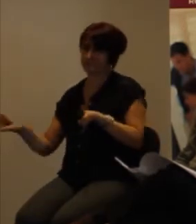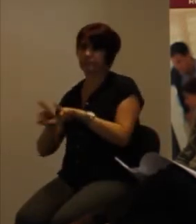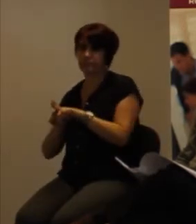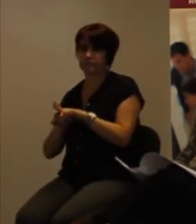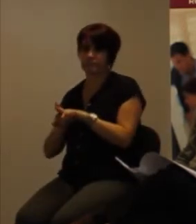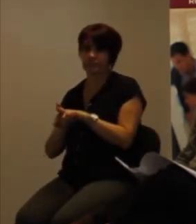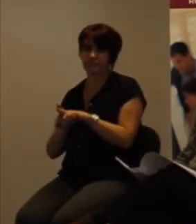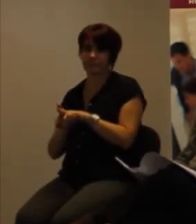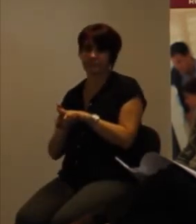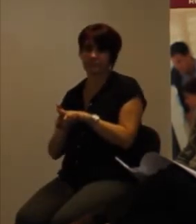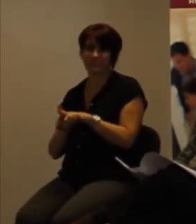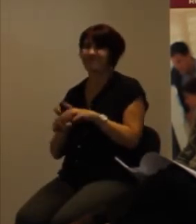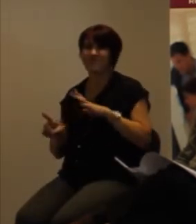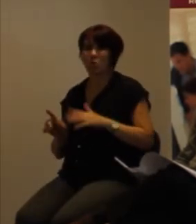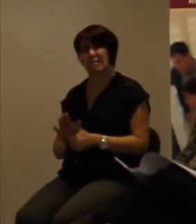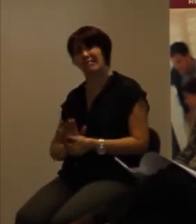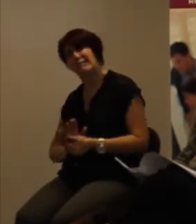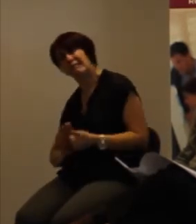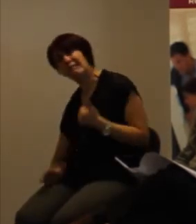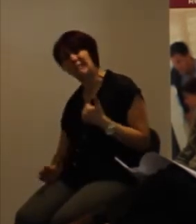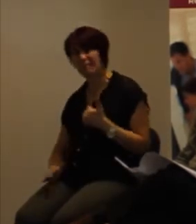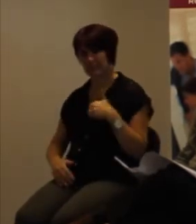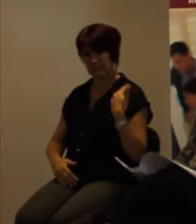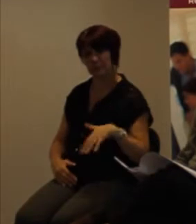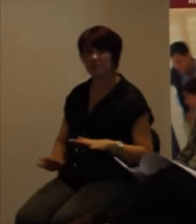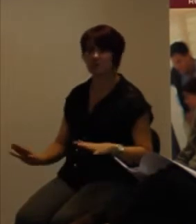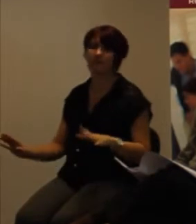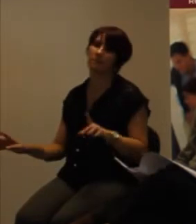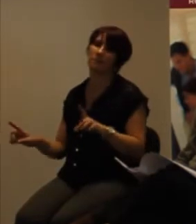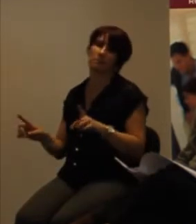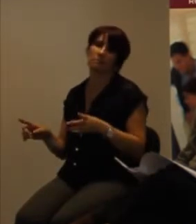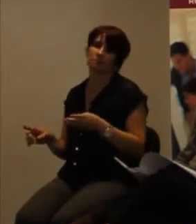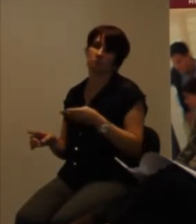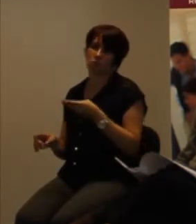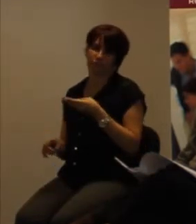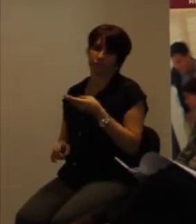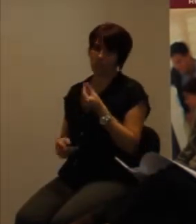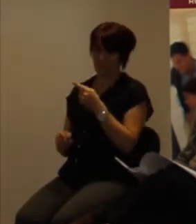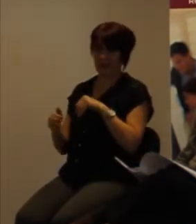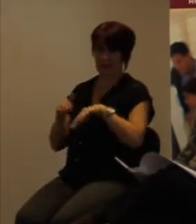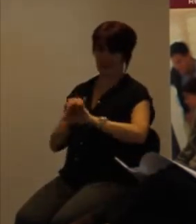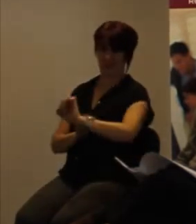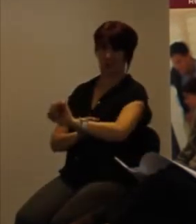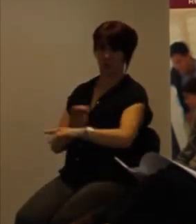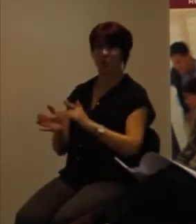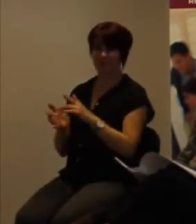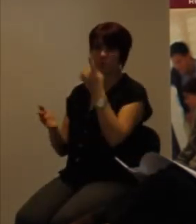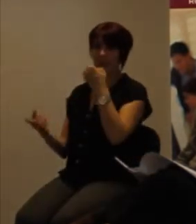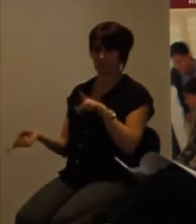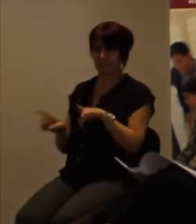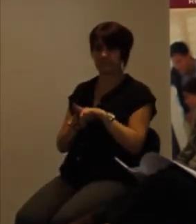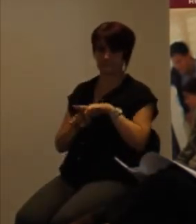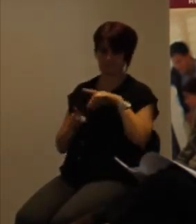bring in some specialist who's going to charge you a high consultancy fee, but we want to have someone in who may be within the centre who can come in and perform that